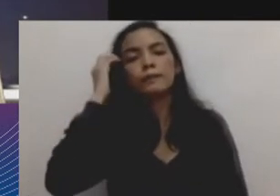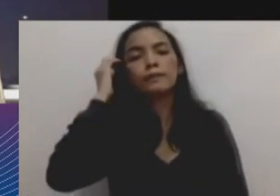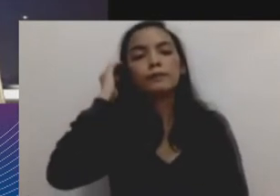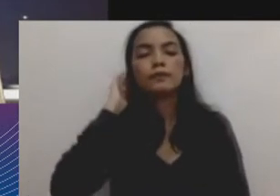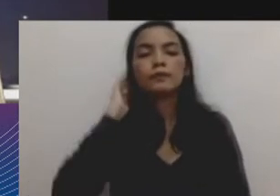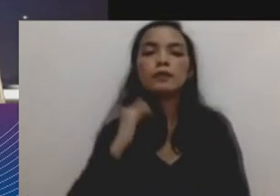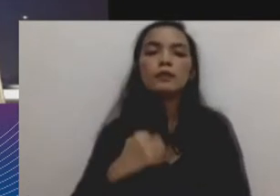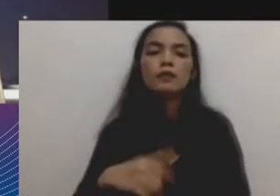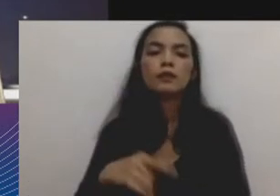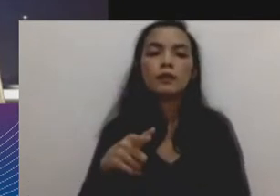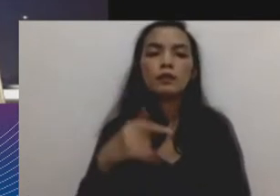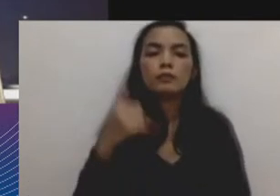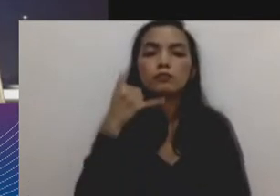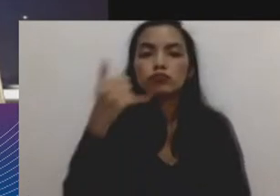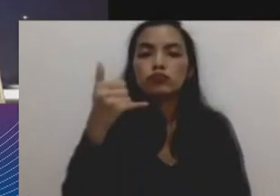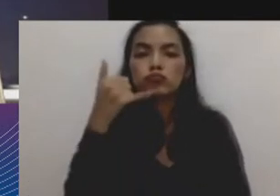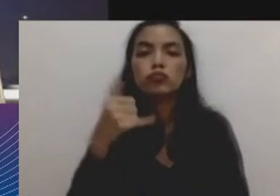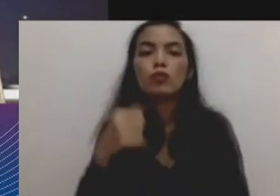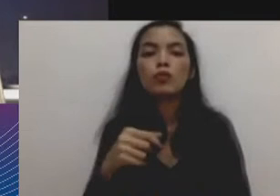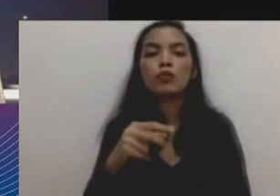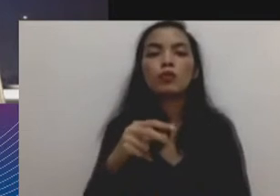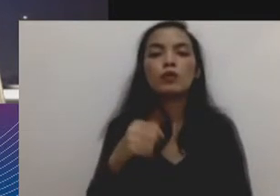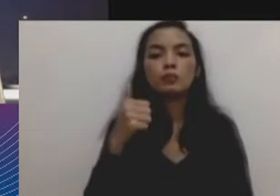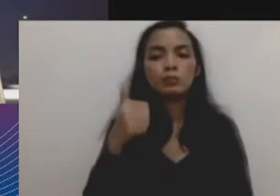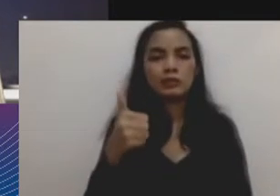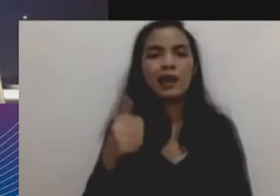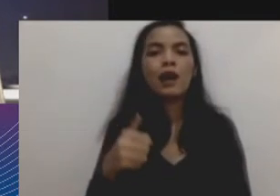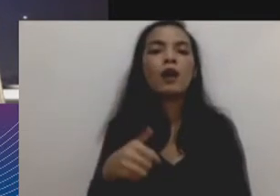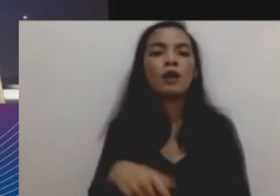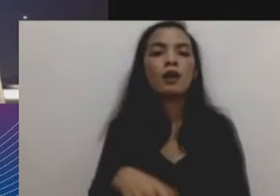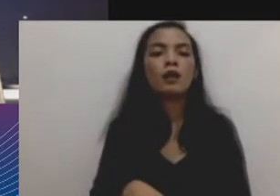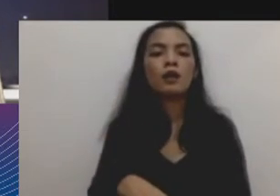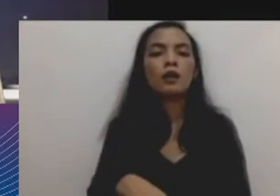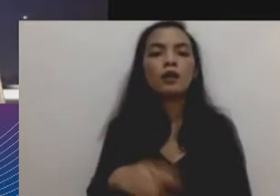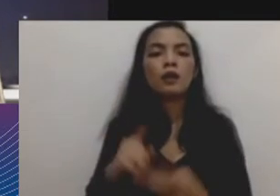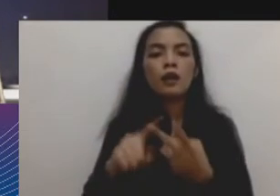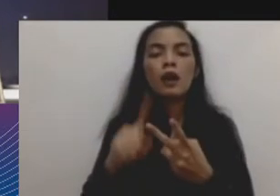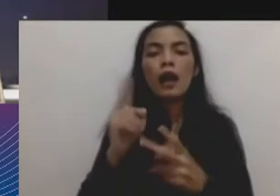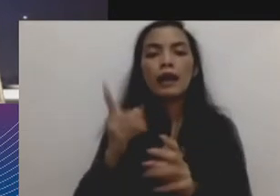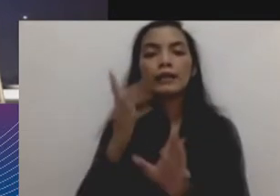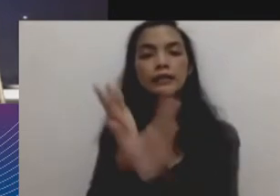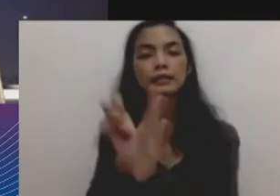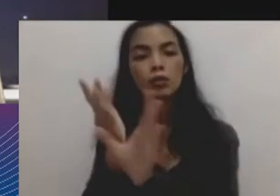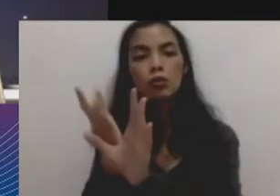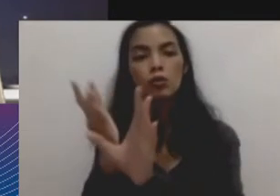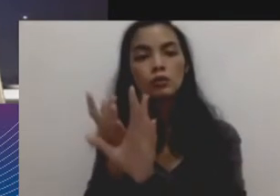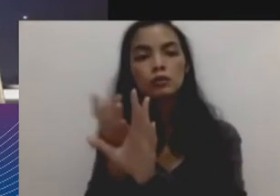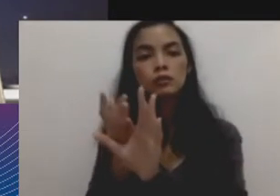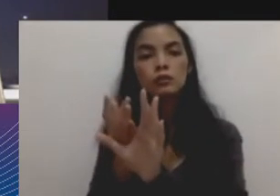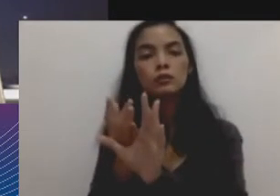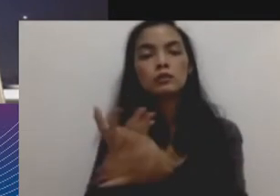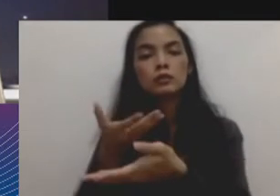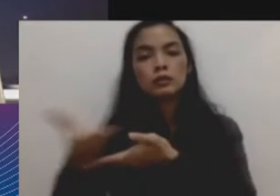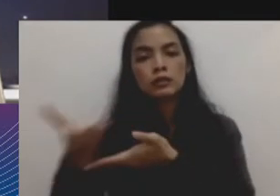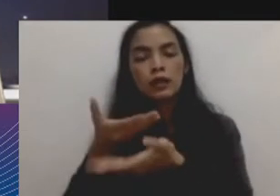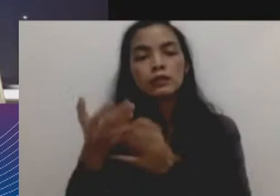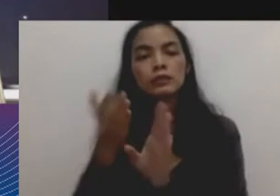there's something happen, you know, you can call that line. And also we have the psychological services